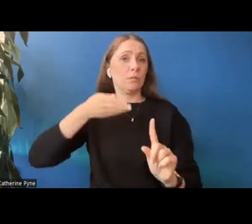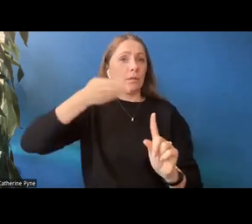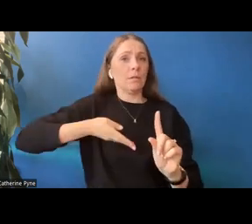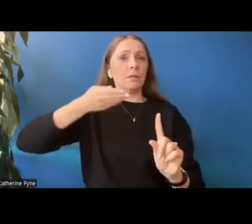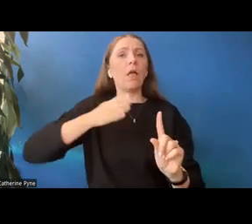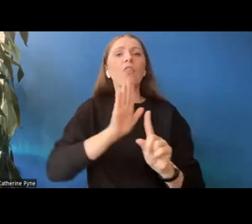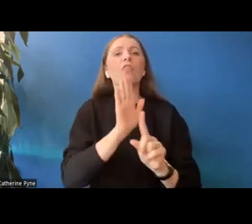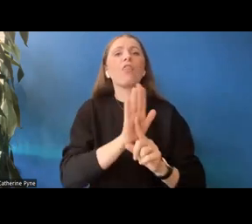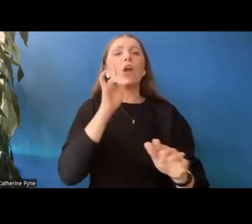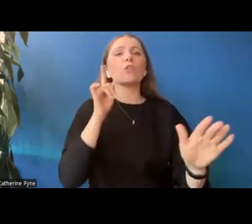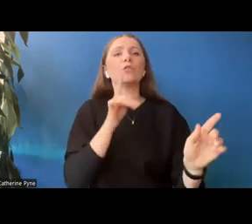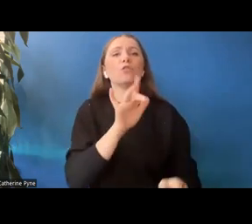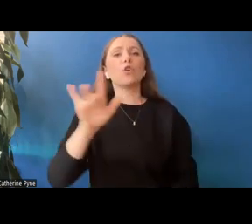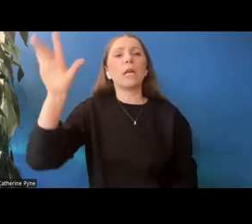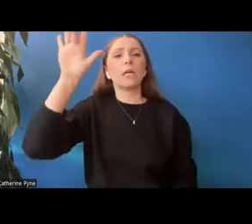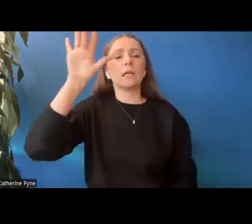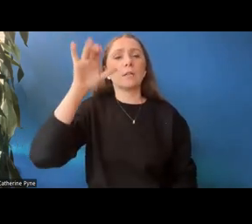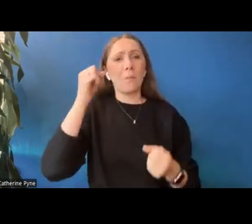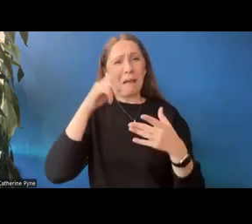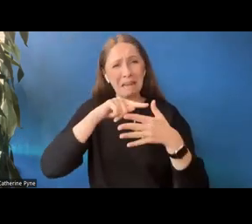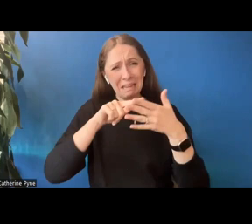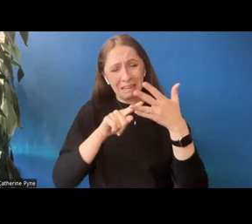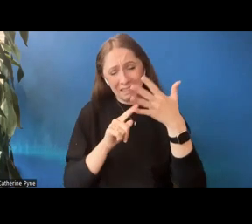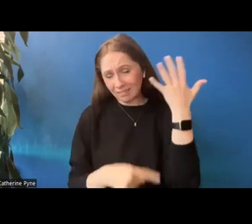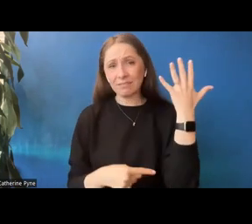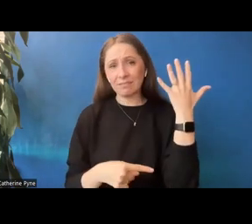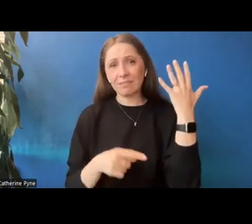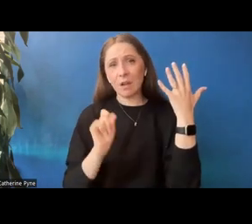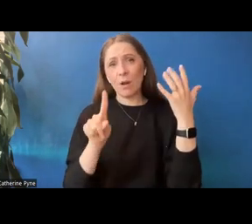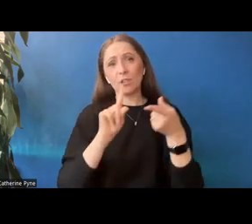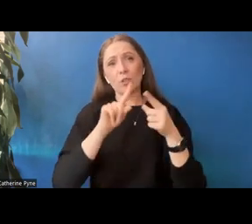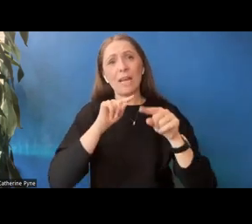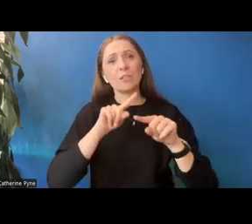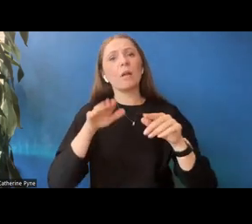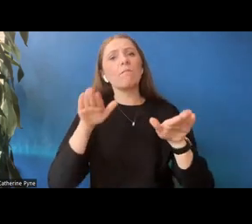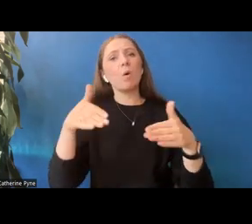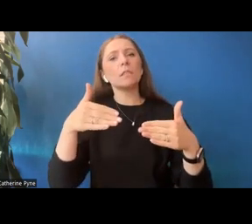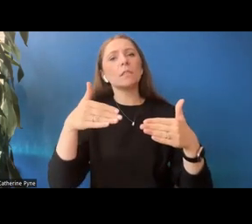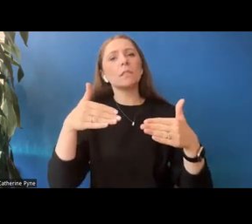And so many, many questions to answer, but all focused in these general areas.